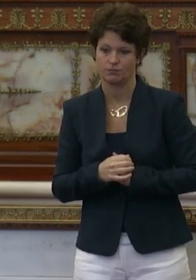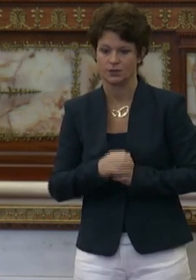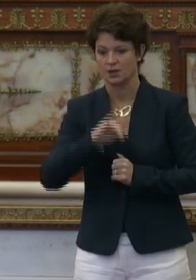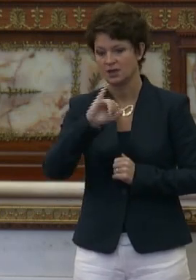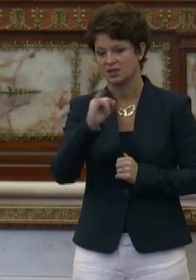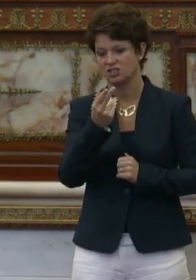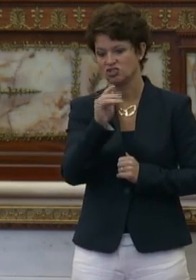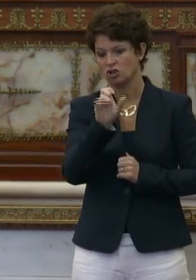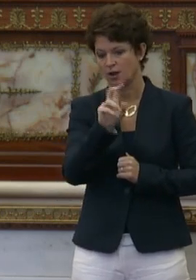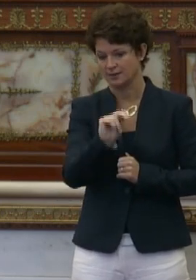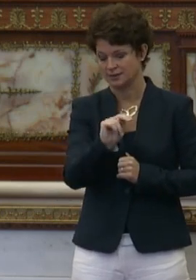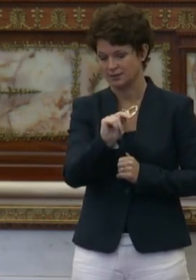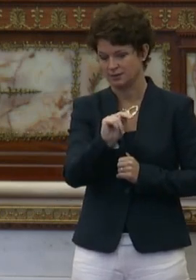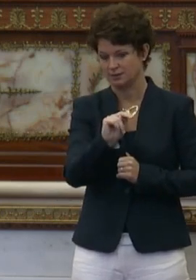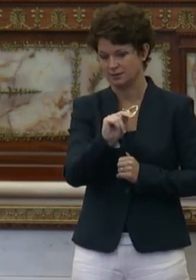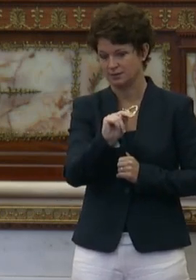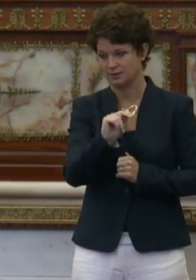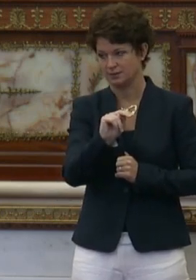Councilman Johnson.